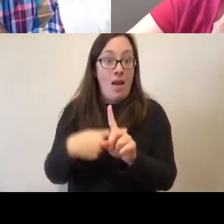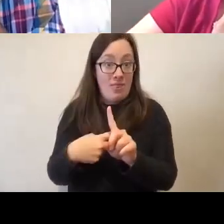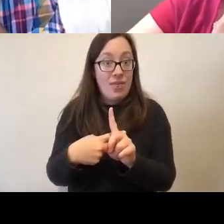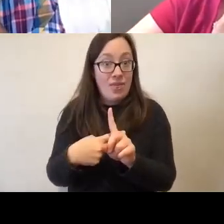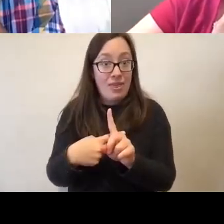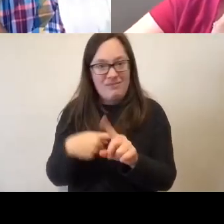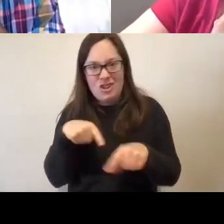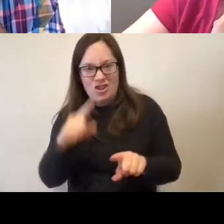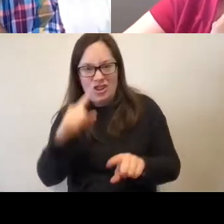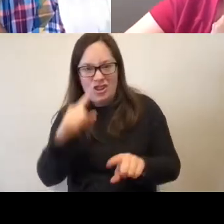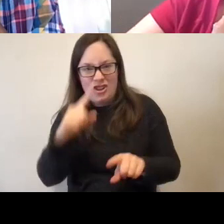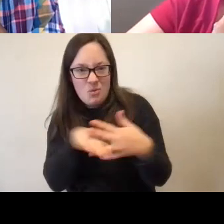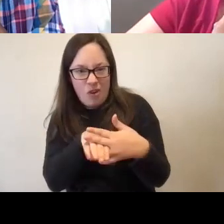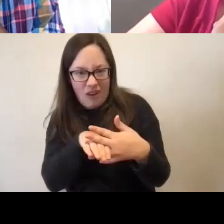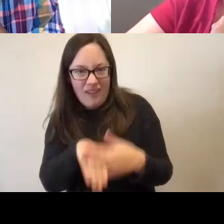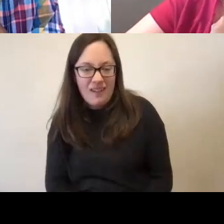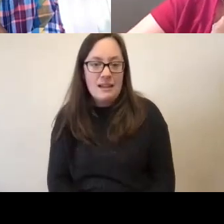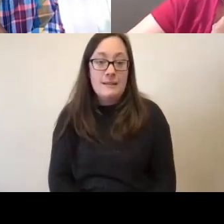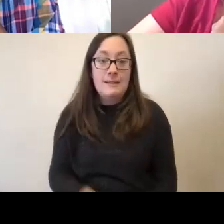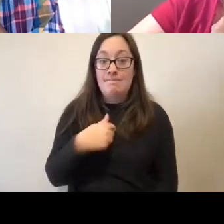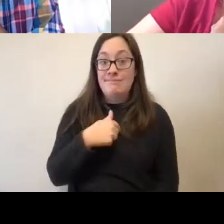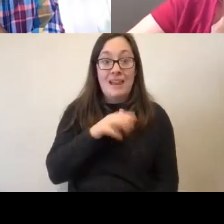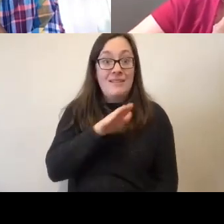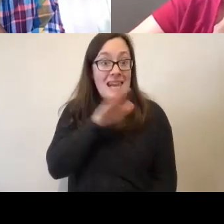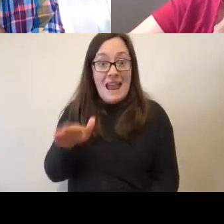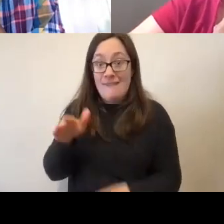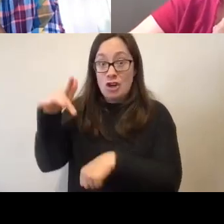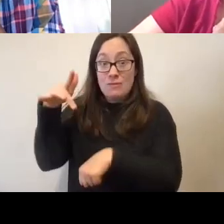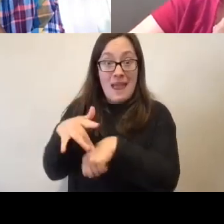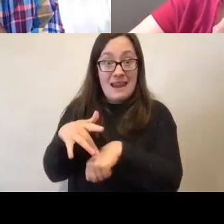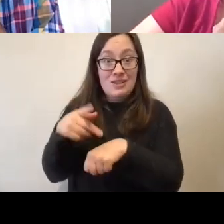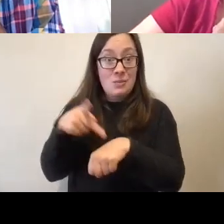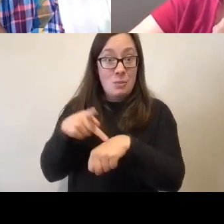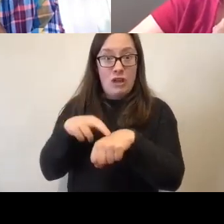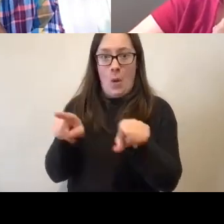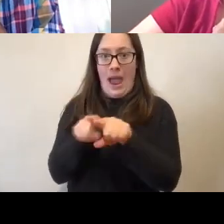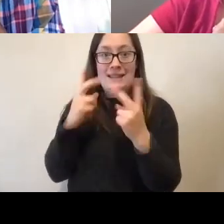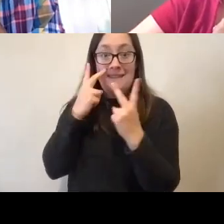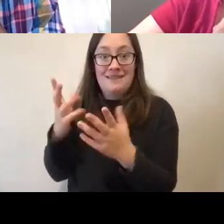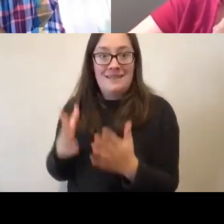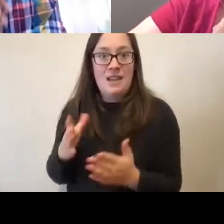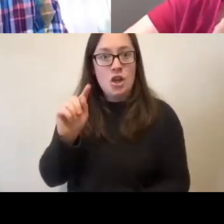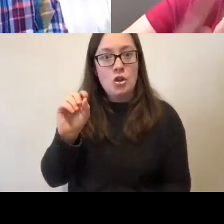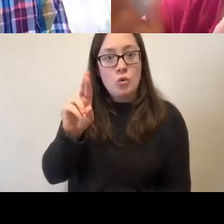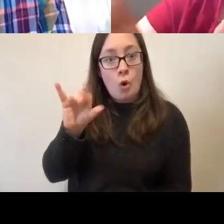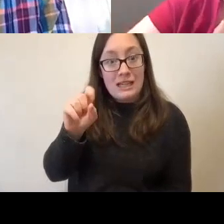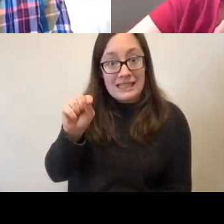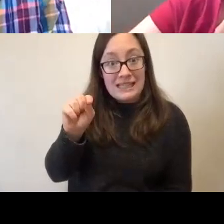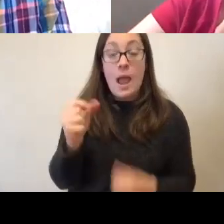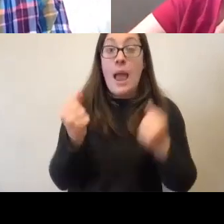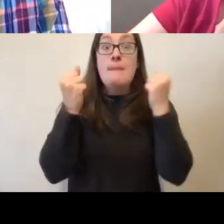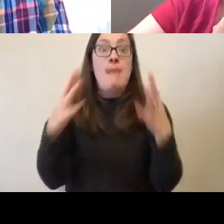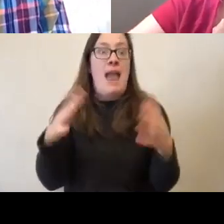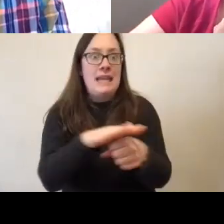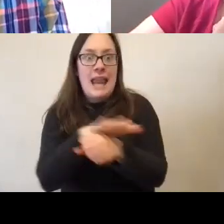school. I've never been to Puerto Rico as a tourist, ever. There are many tourist areas that I would love